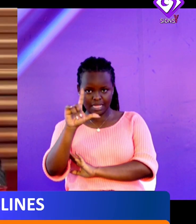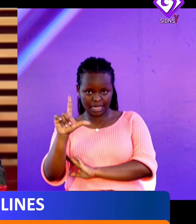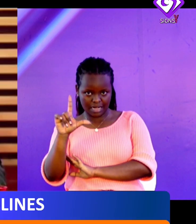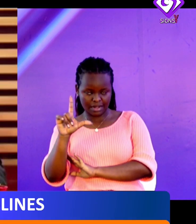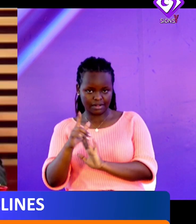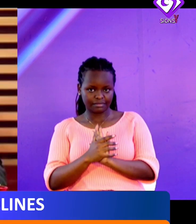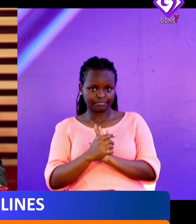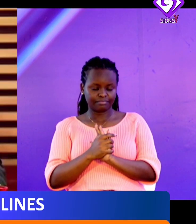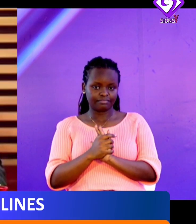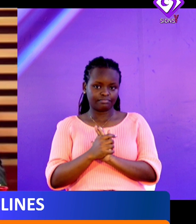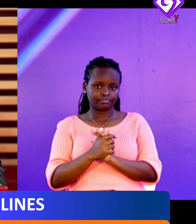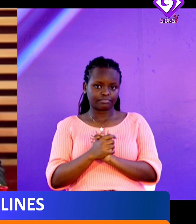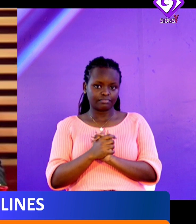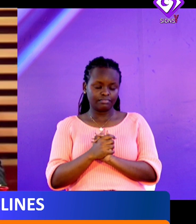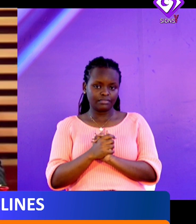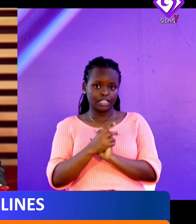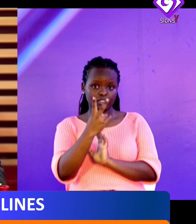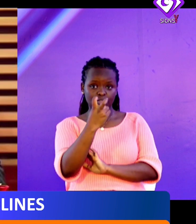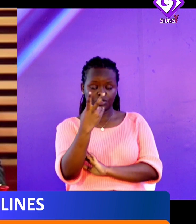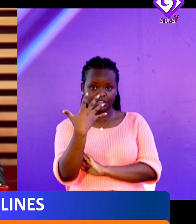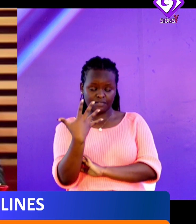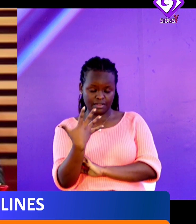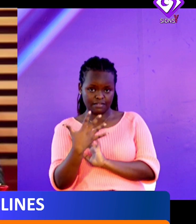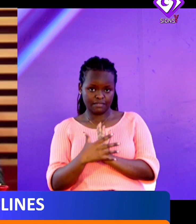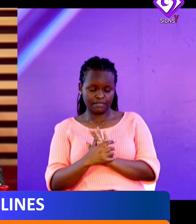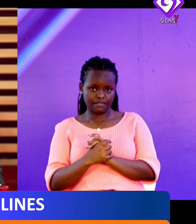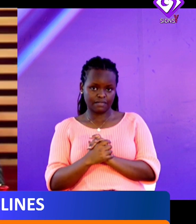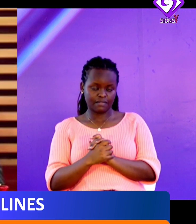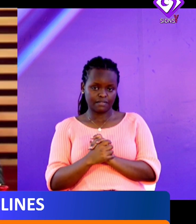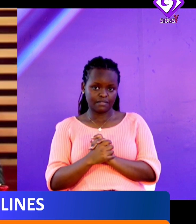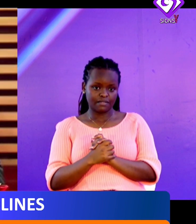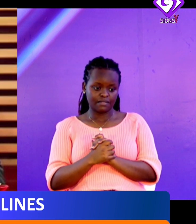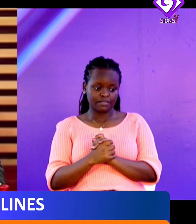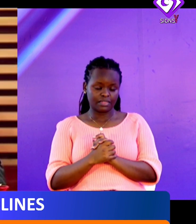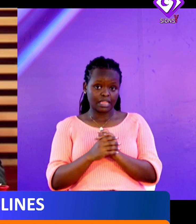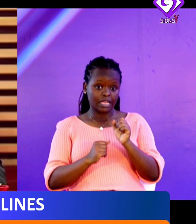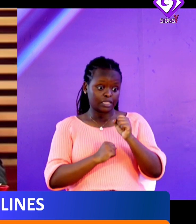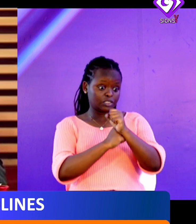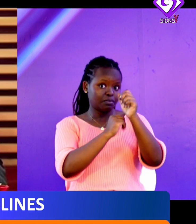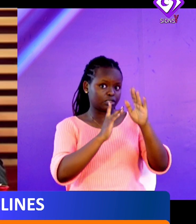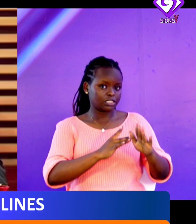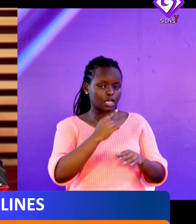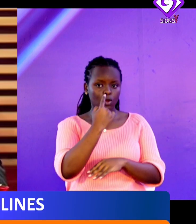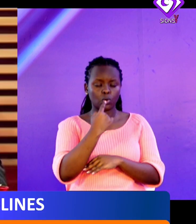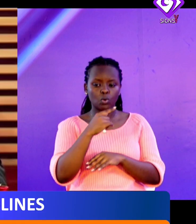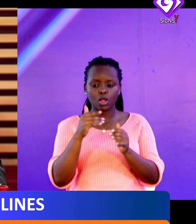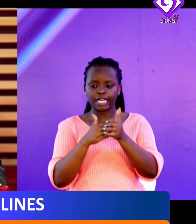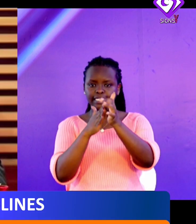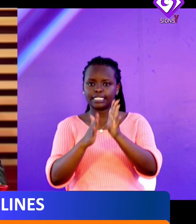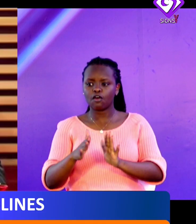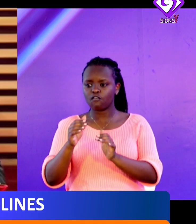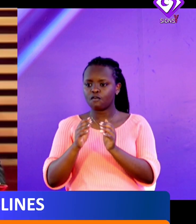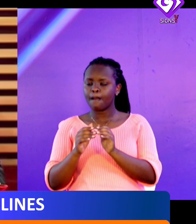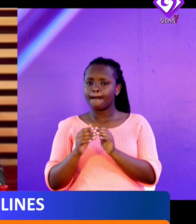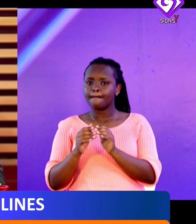Laws Amendment Bill 2025 was a bill sponsored by the leader of Majority Party.